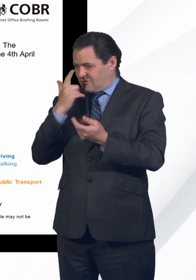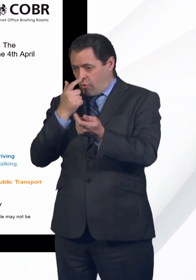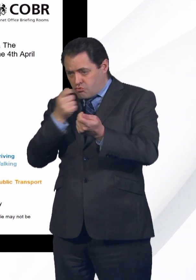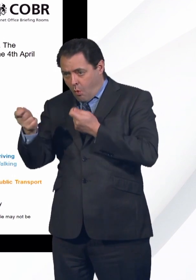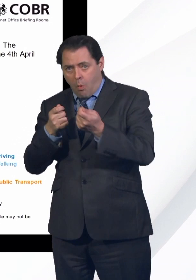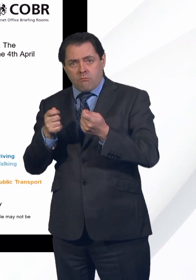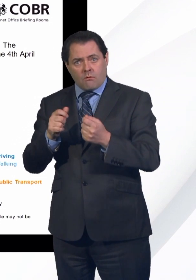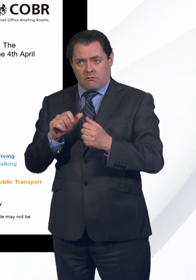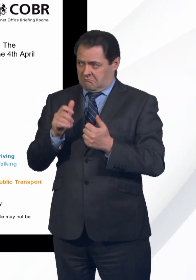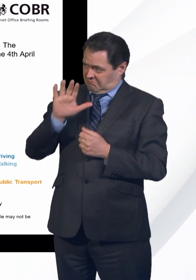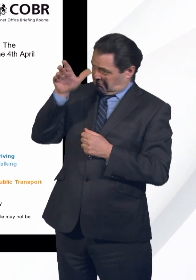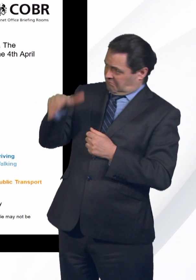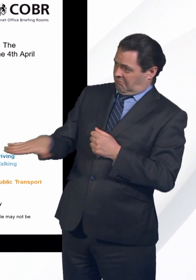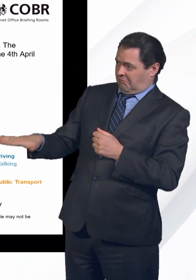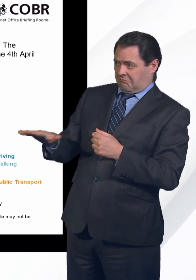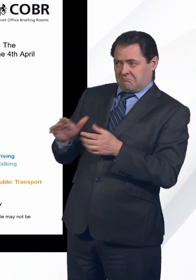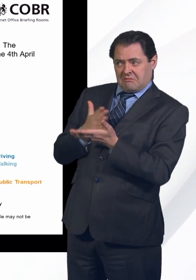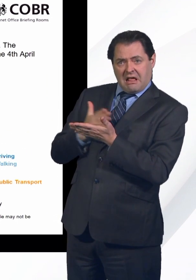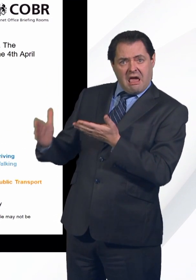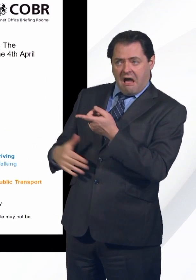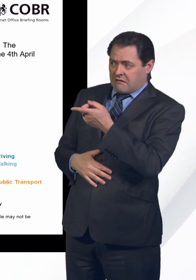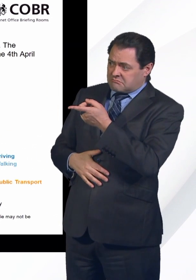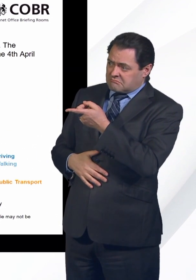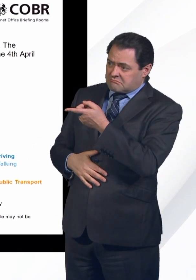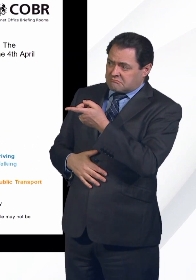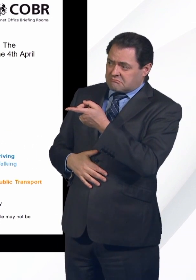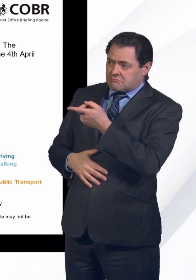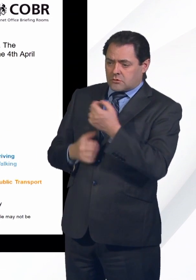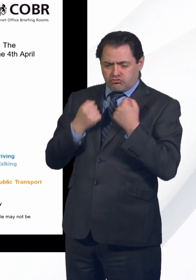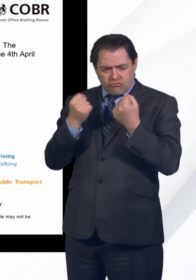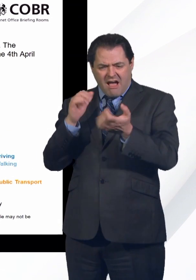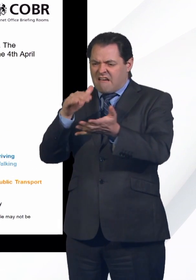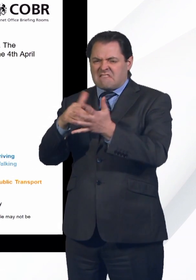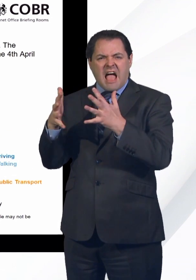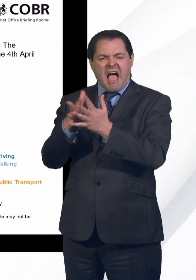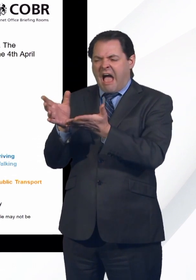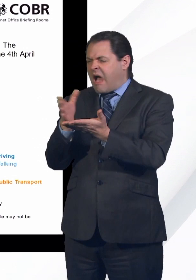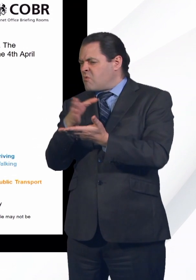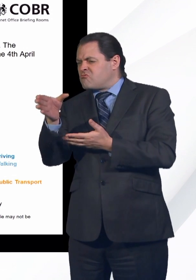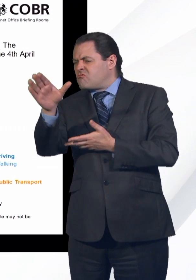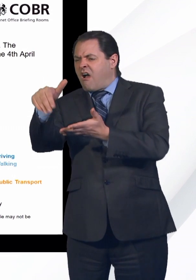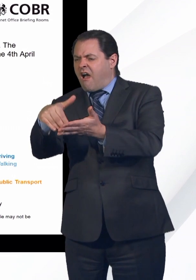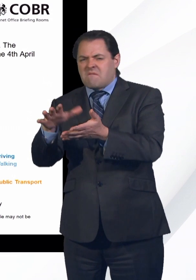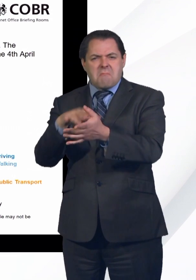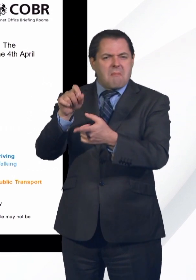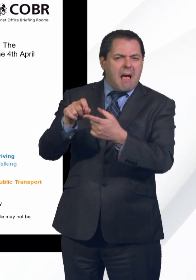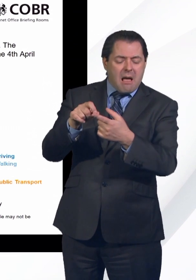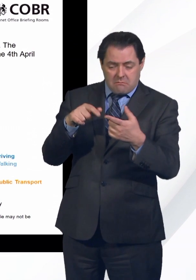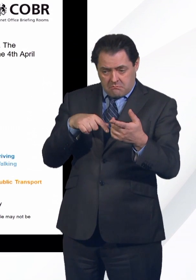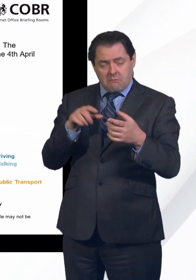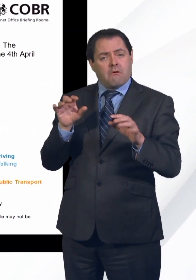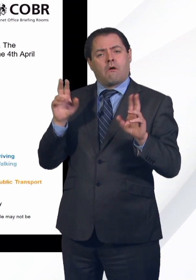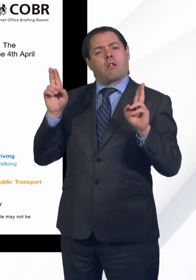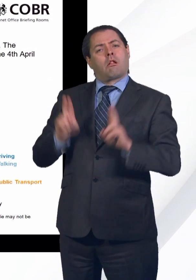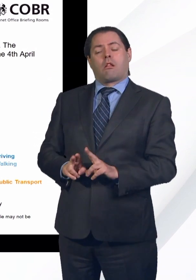consistent trends over reduced searches for driving instructions, walking instructions and use of public transport.